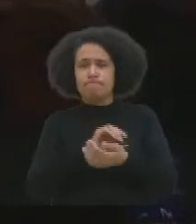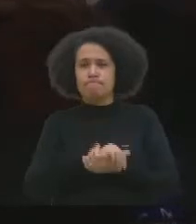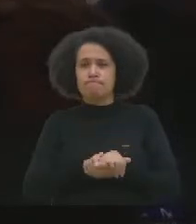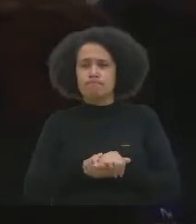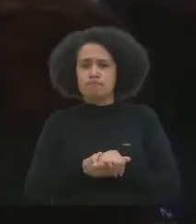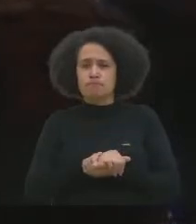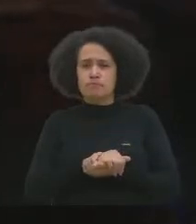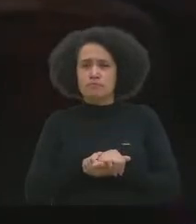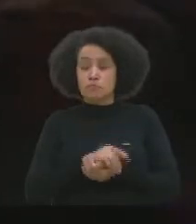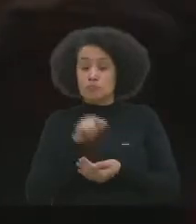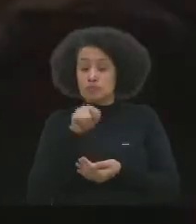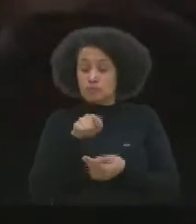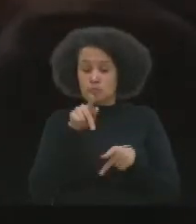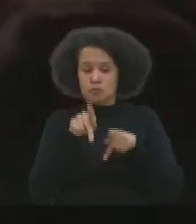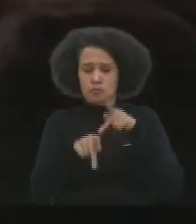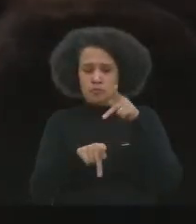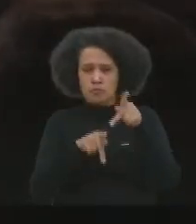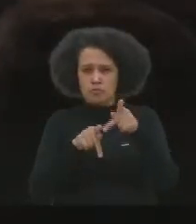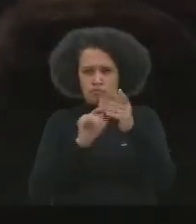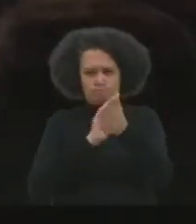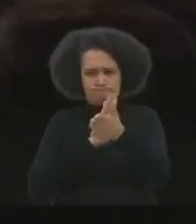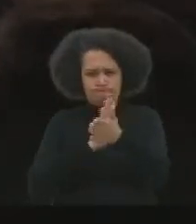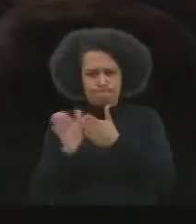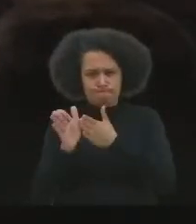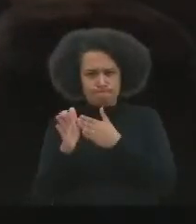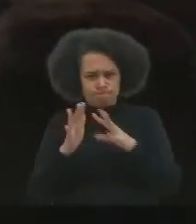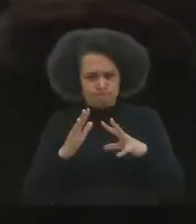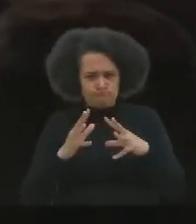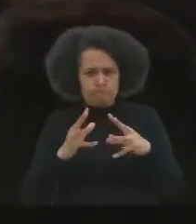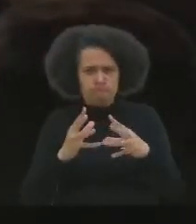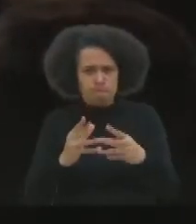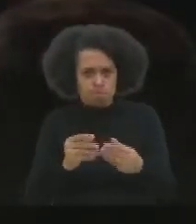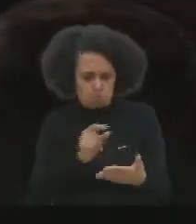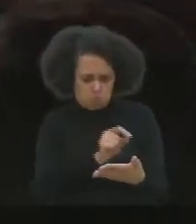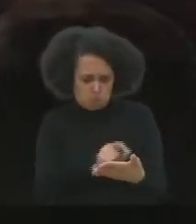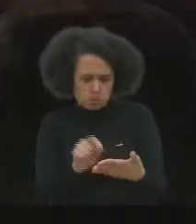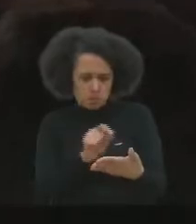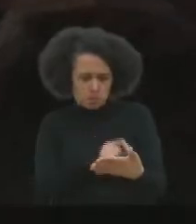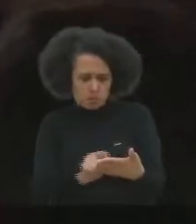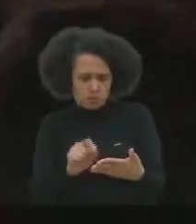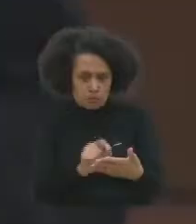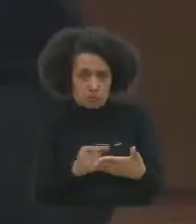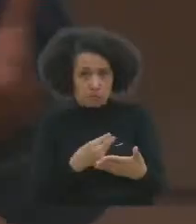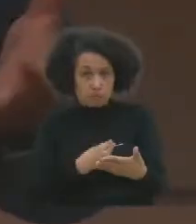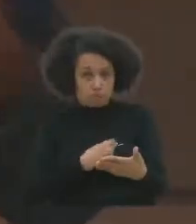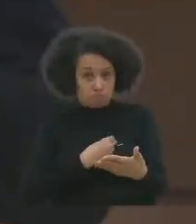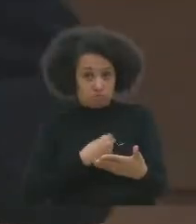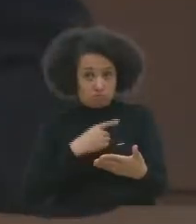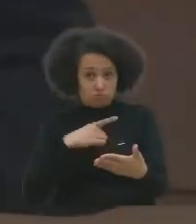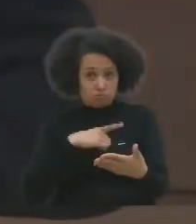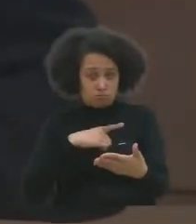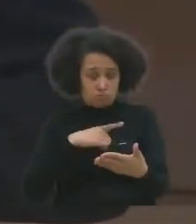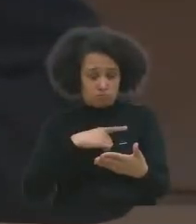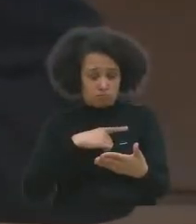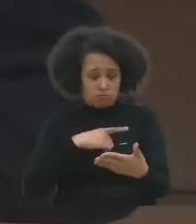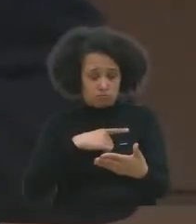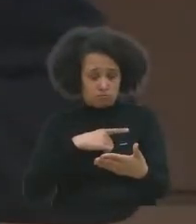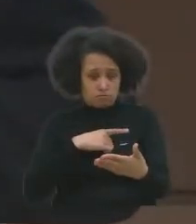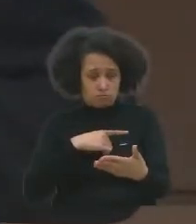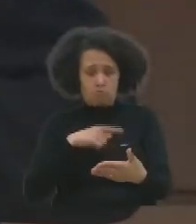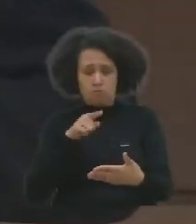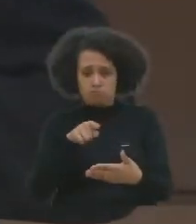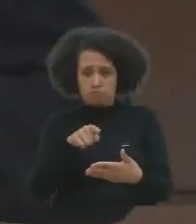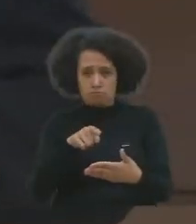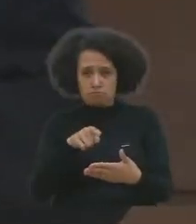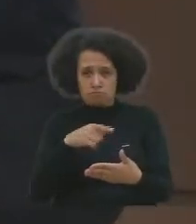E ali para que o povo escape de tudo aquilo que está escrito no livro da vida. And I like this part. E essa